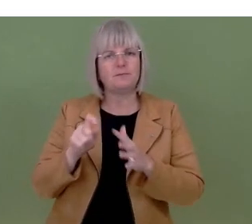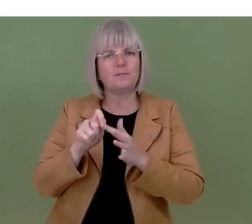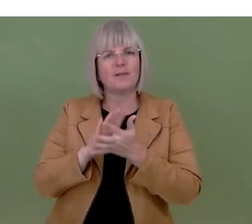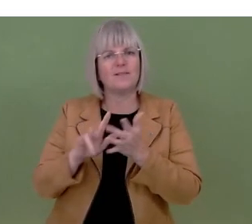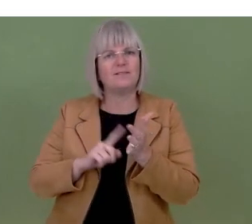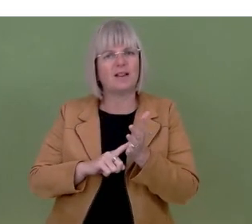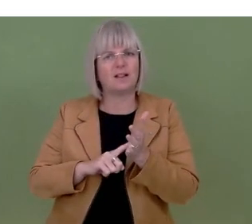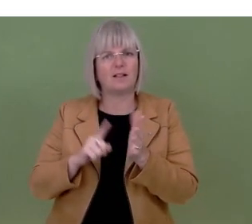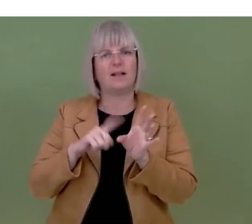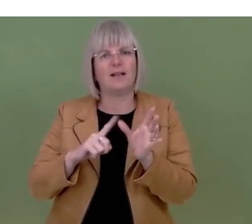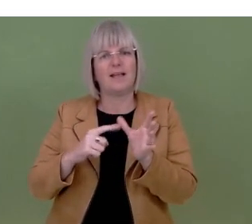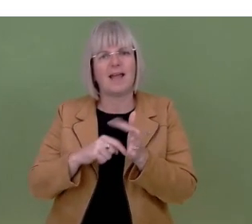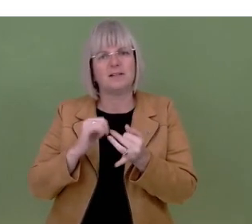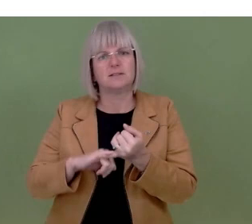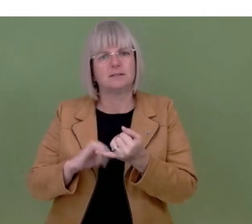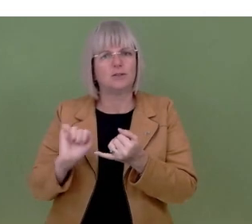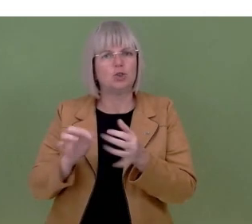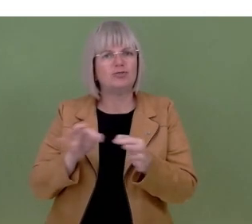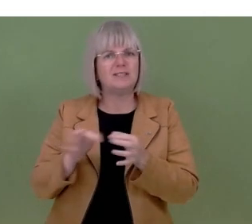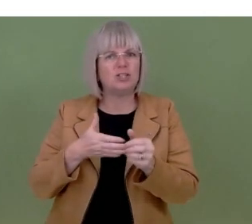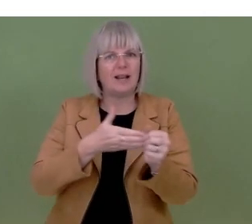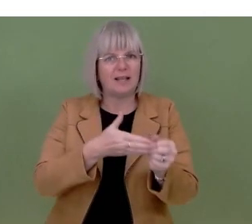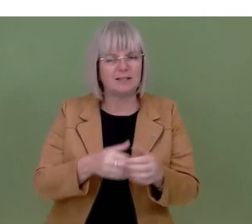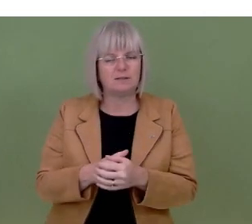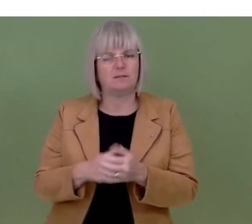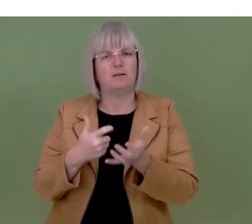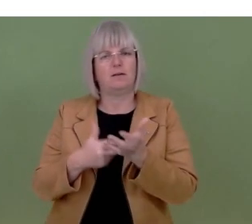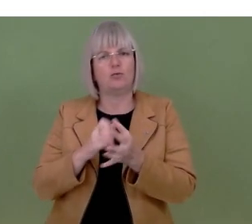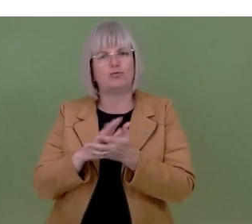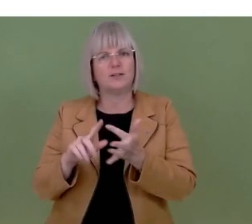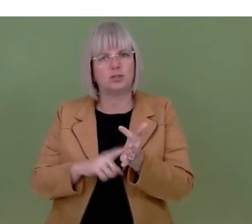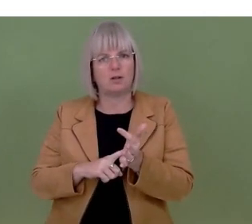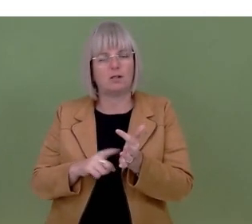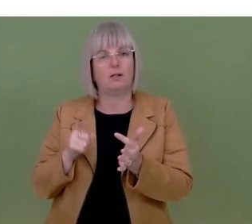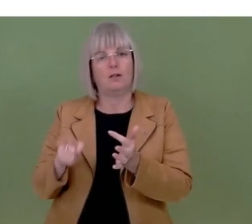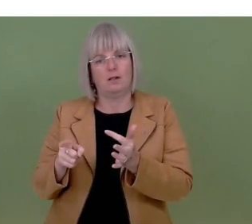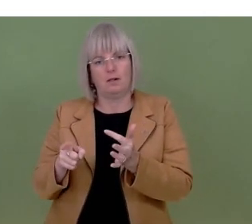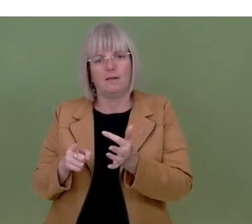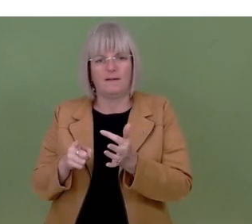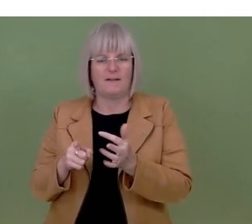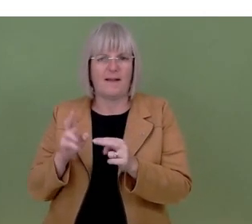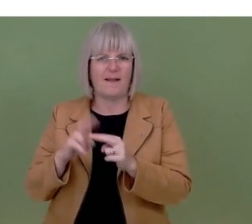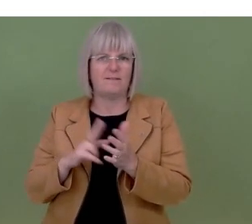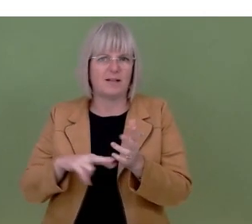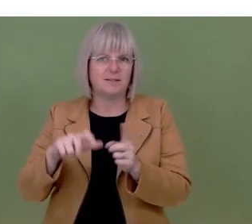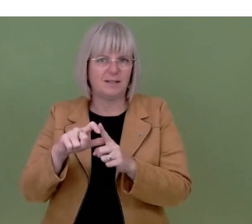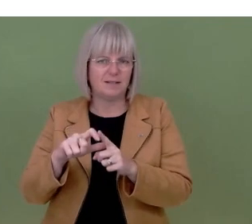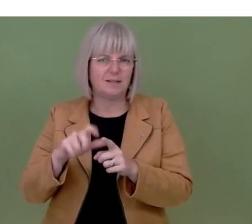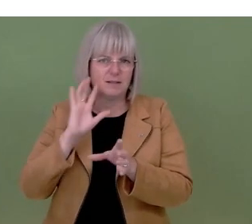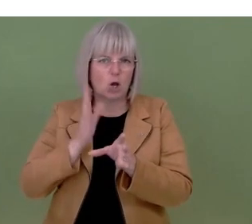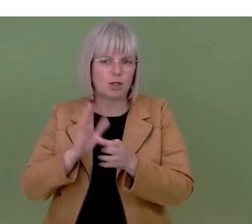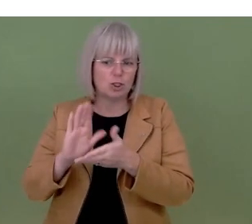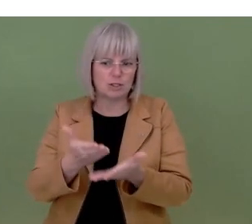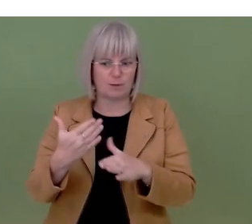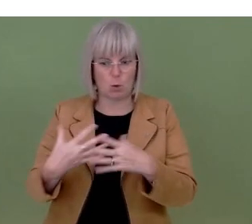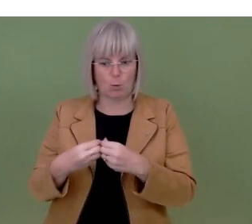wider department, Rachel Carrick, who has been working on the F&D psychology service in partnership with me since I